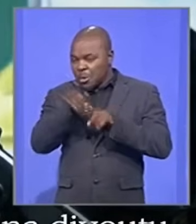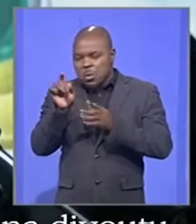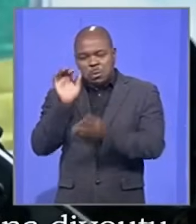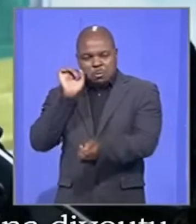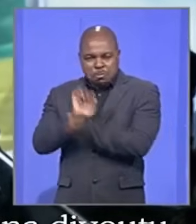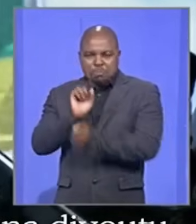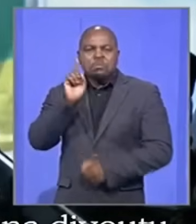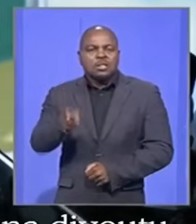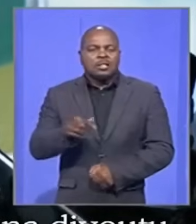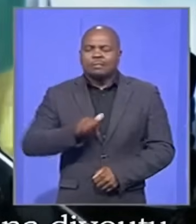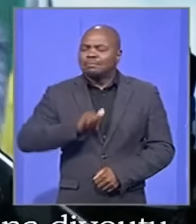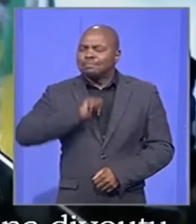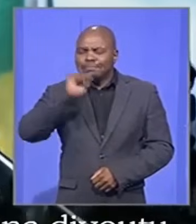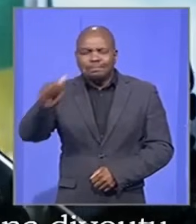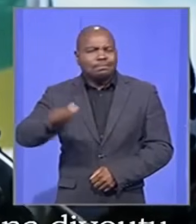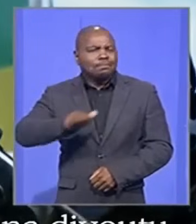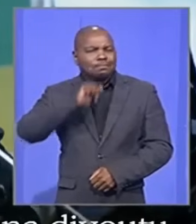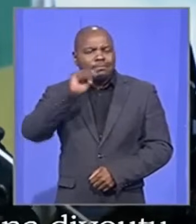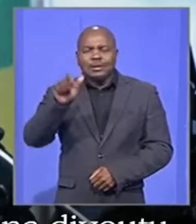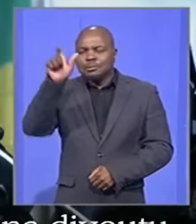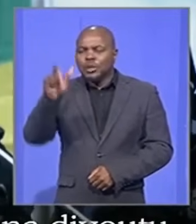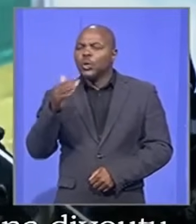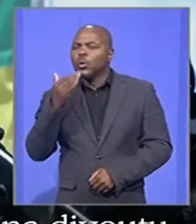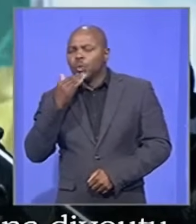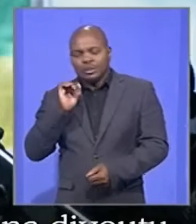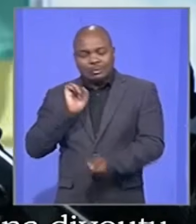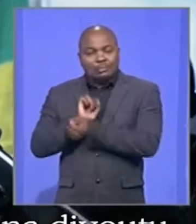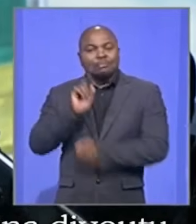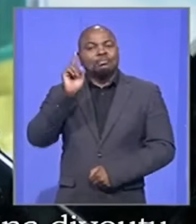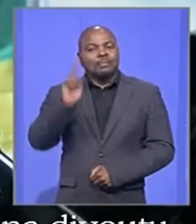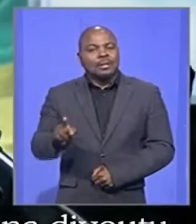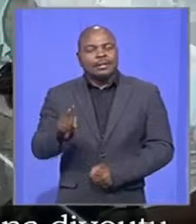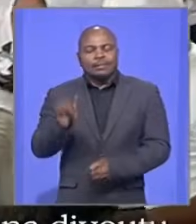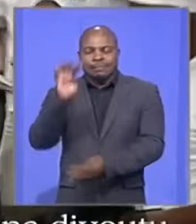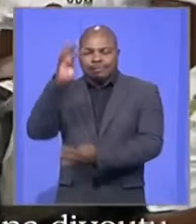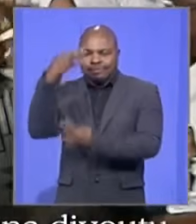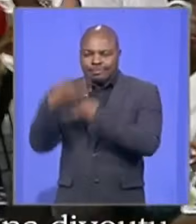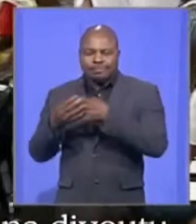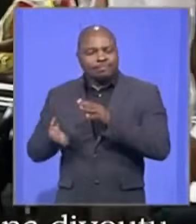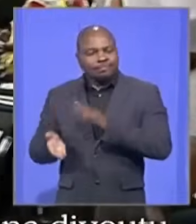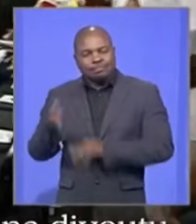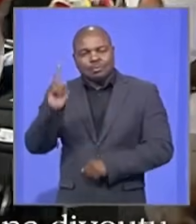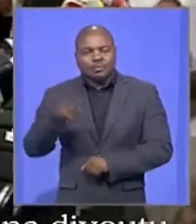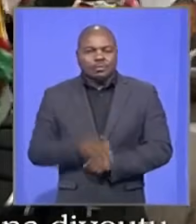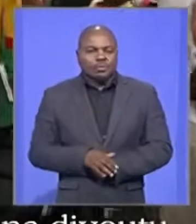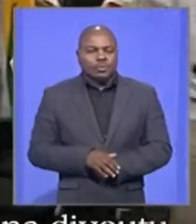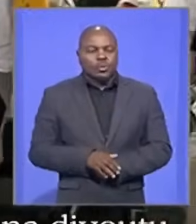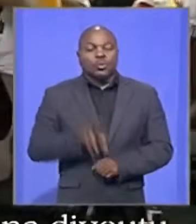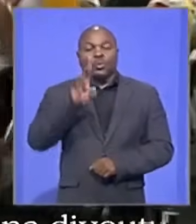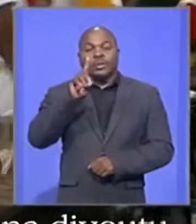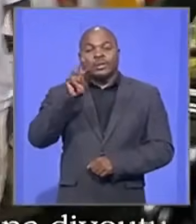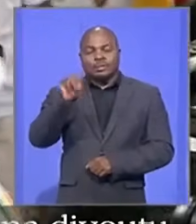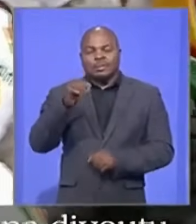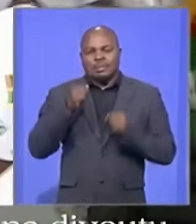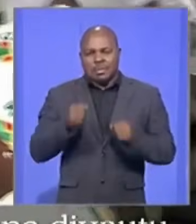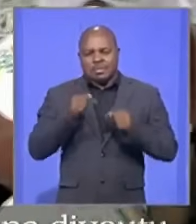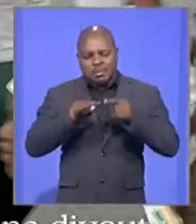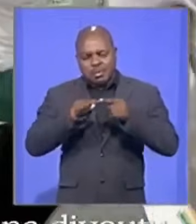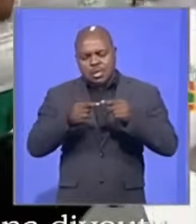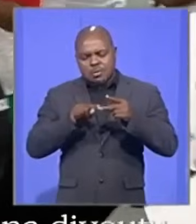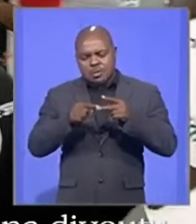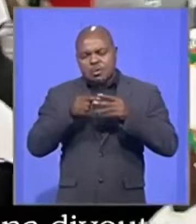go se kgathaletsege gore o mang strong to. UDM e tsitlaletse dintlheng tseo e leng kgale e di